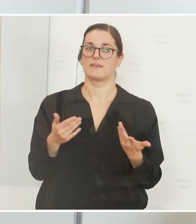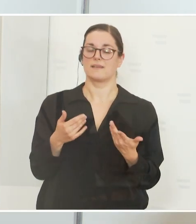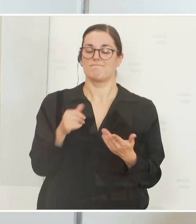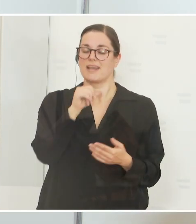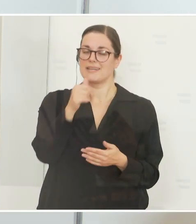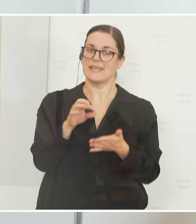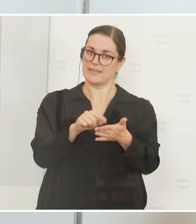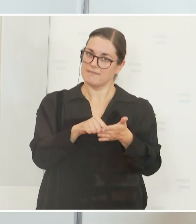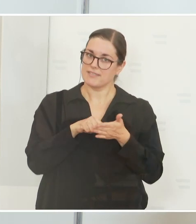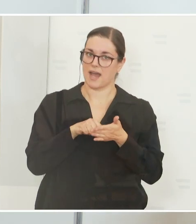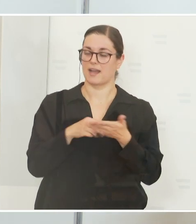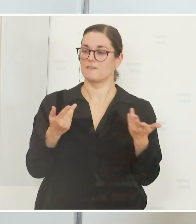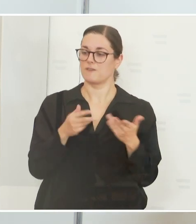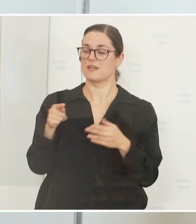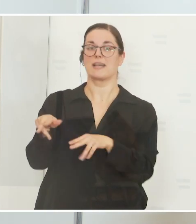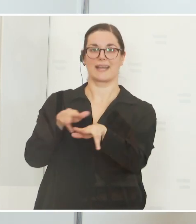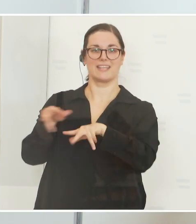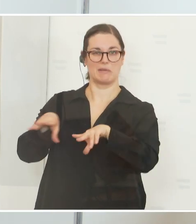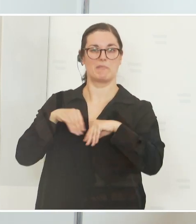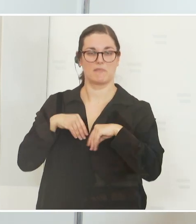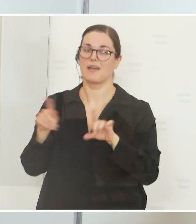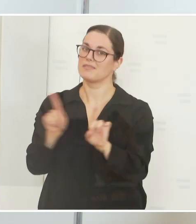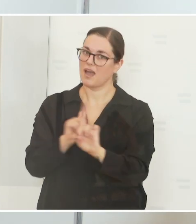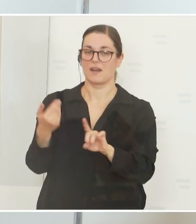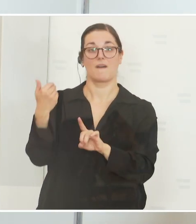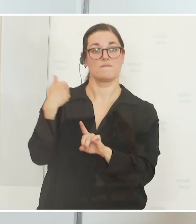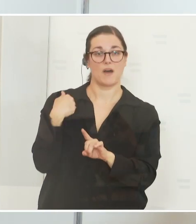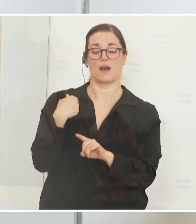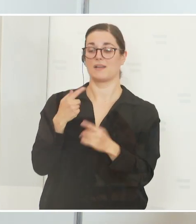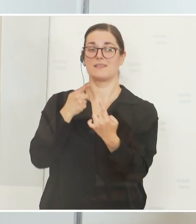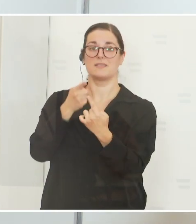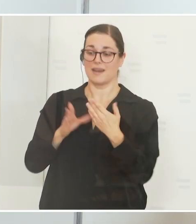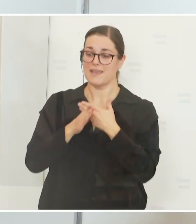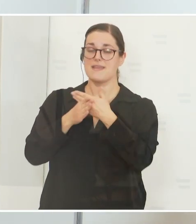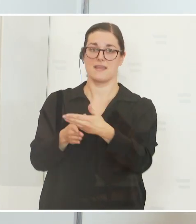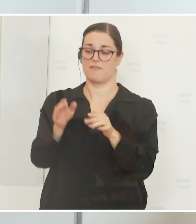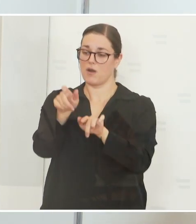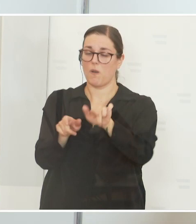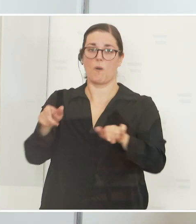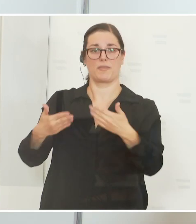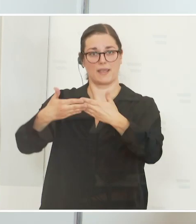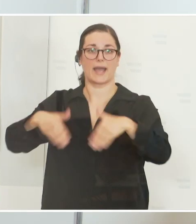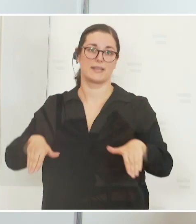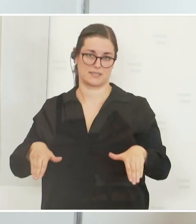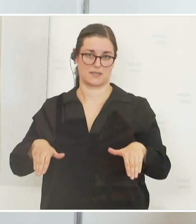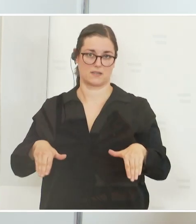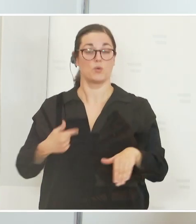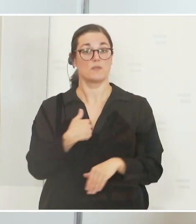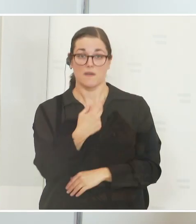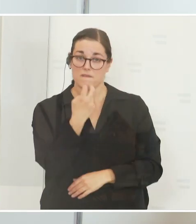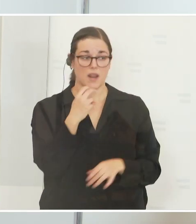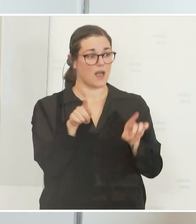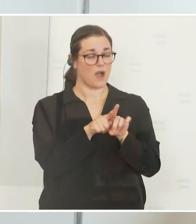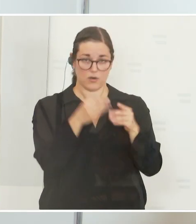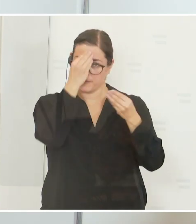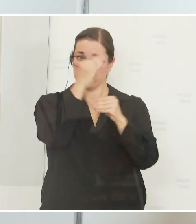was done only to help people at the borders. But just I want to remind once again that people at the